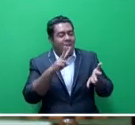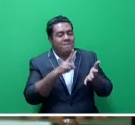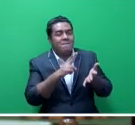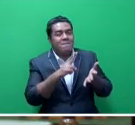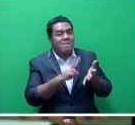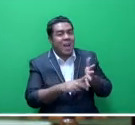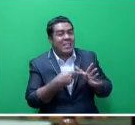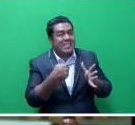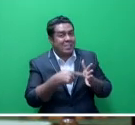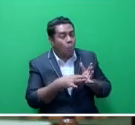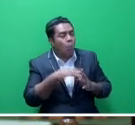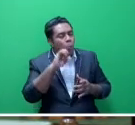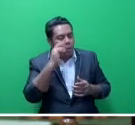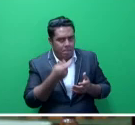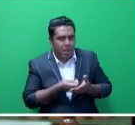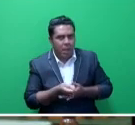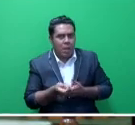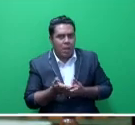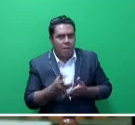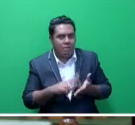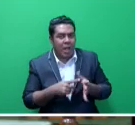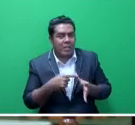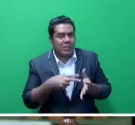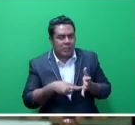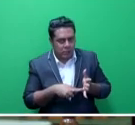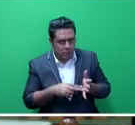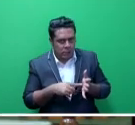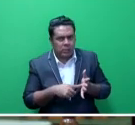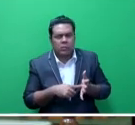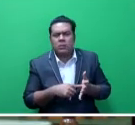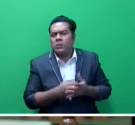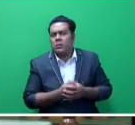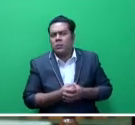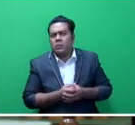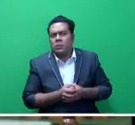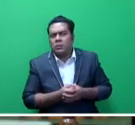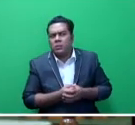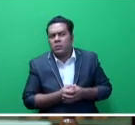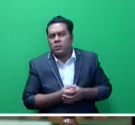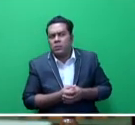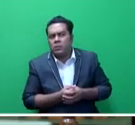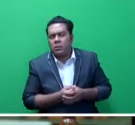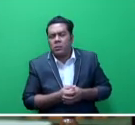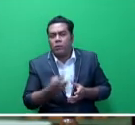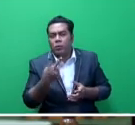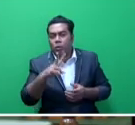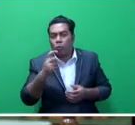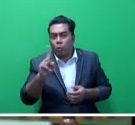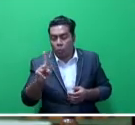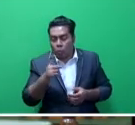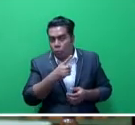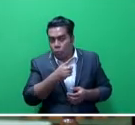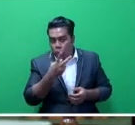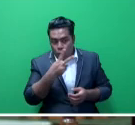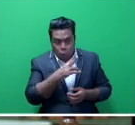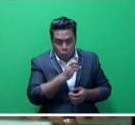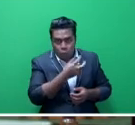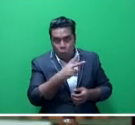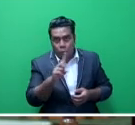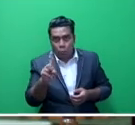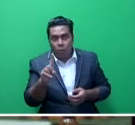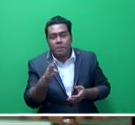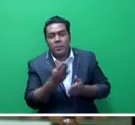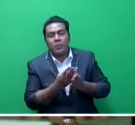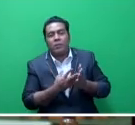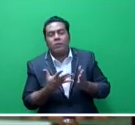course. Government reduced duty on around 2,000 customs tariff line items in 2020-2021 budget. To provide certainty and confidence to